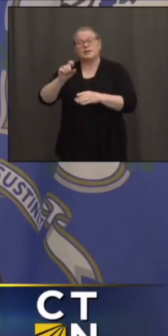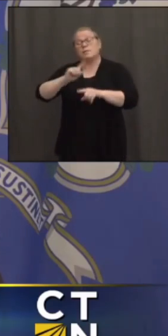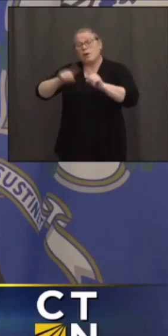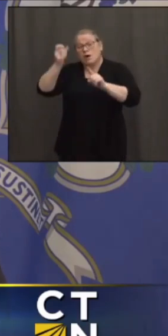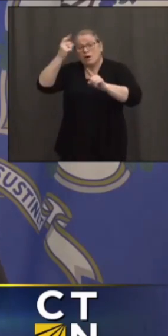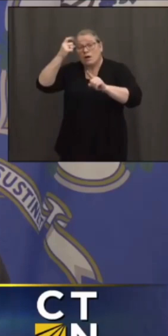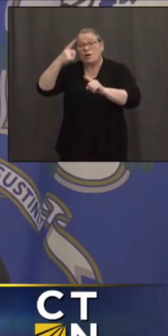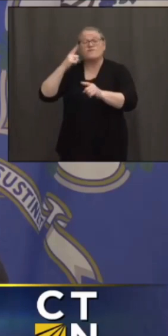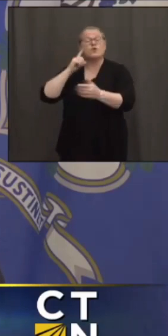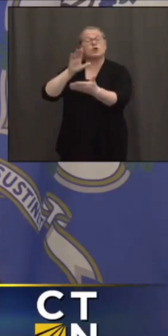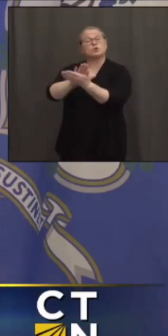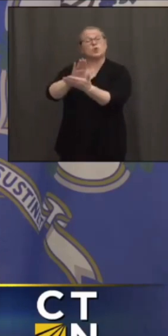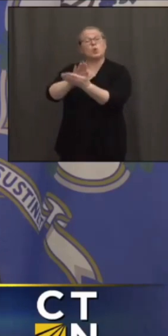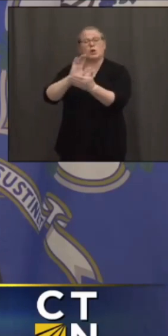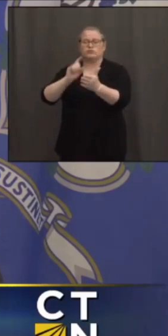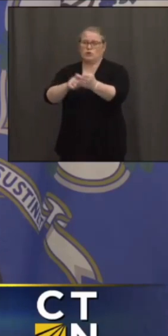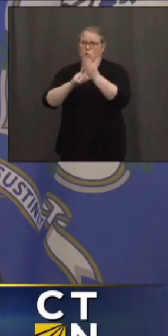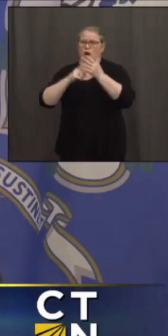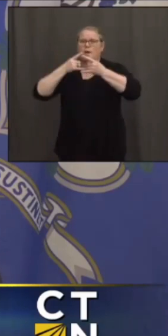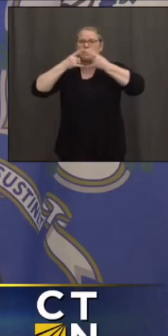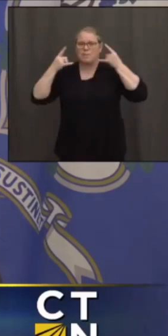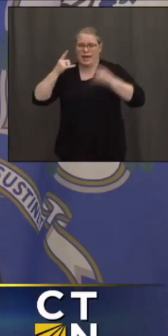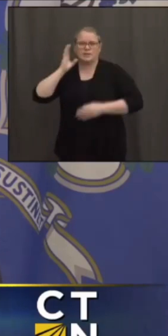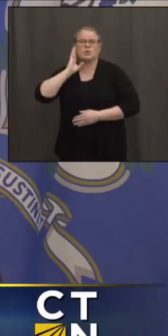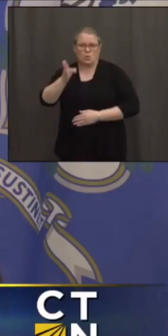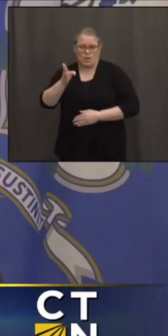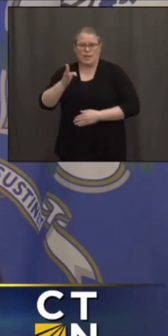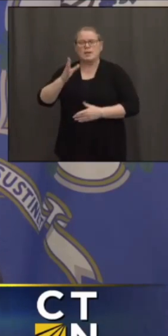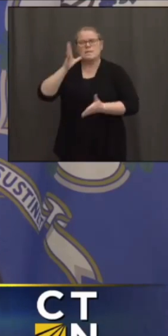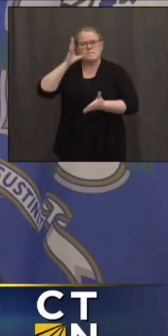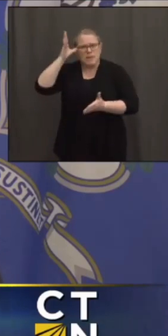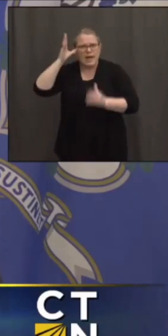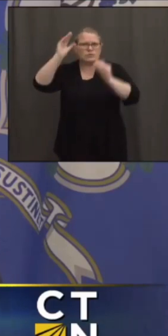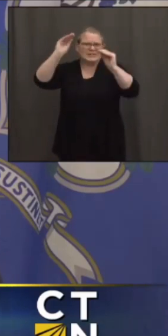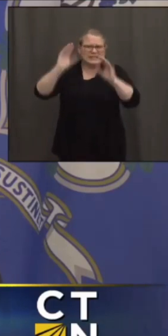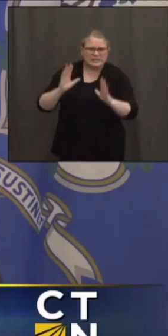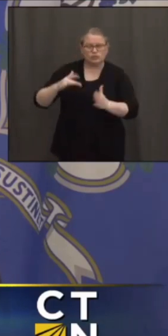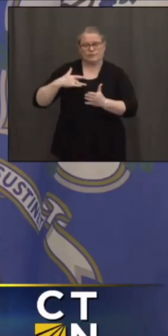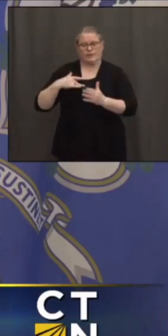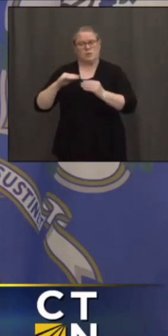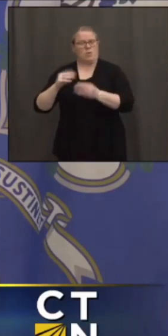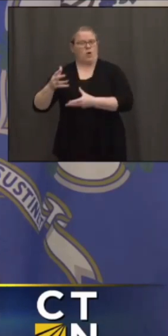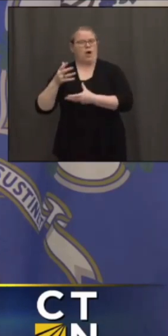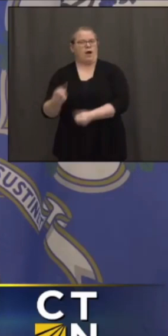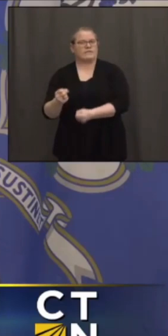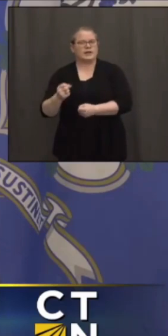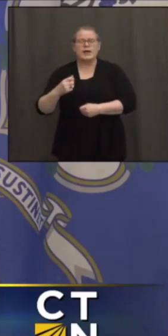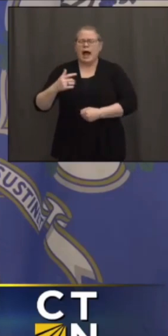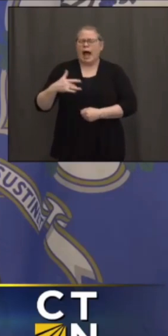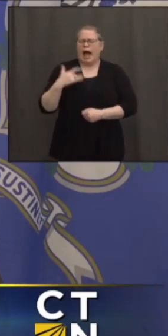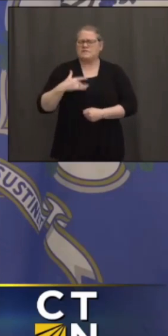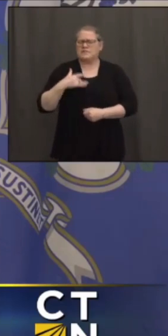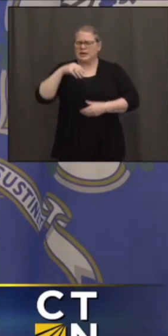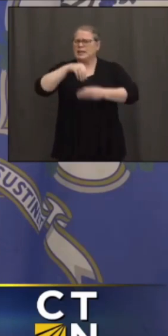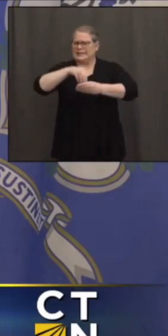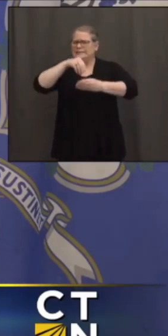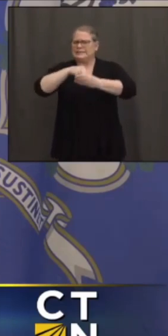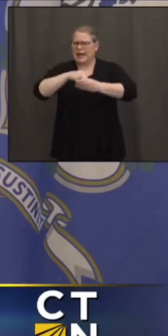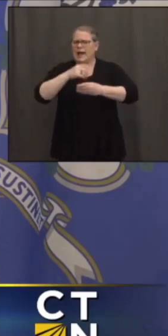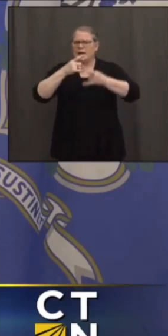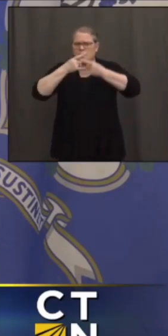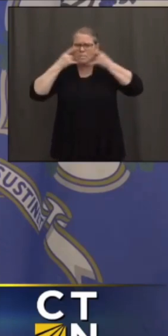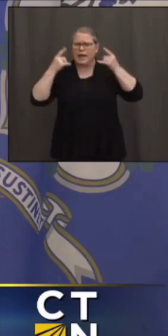confidence there. I'll have a discussion with the legislature about that. And probably we're going to require indoor masking a little bit longer unless